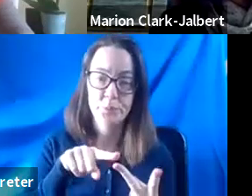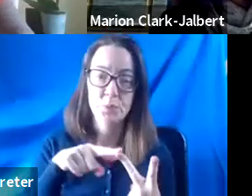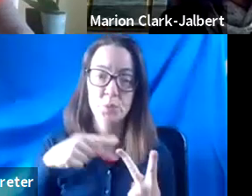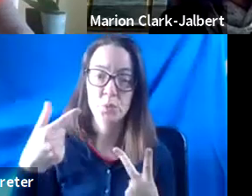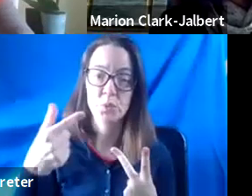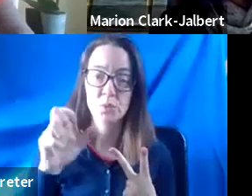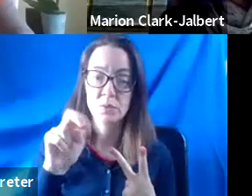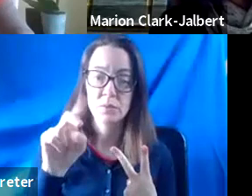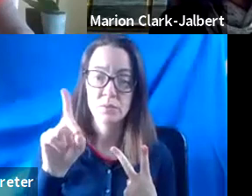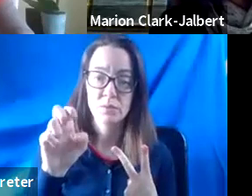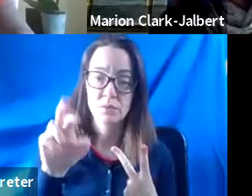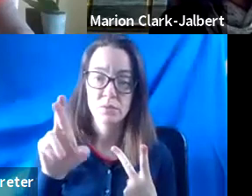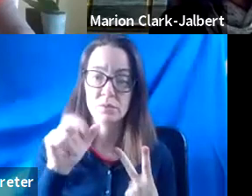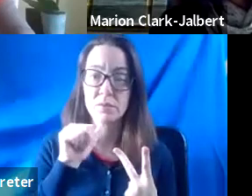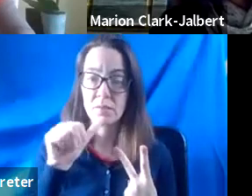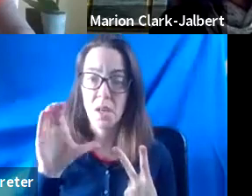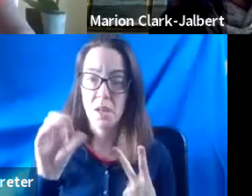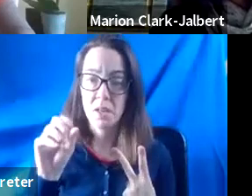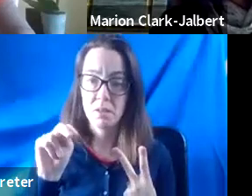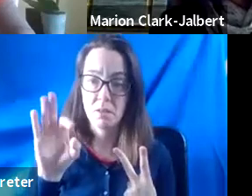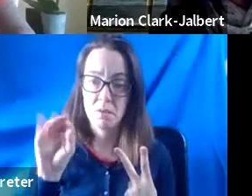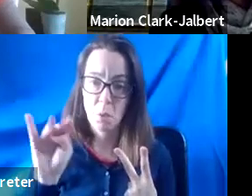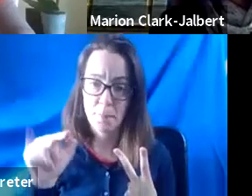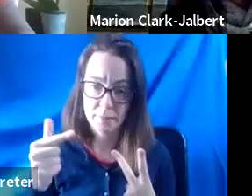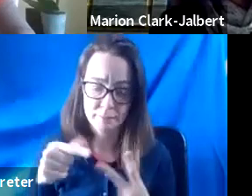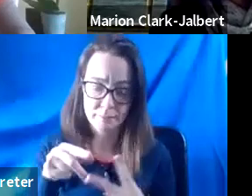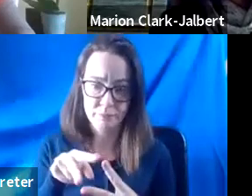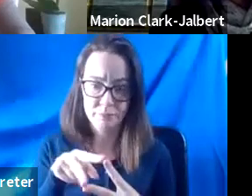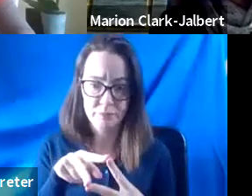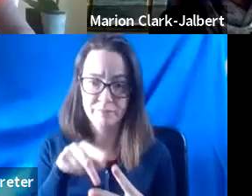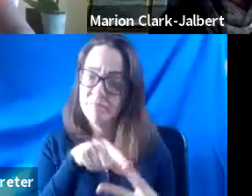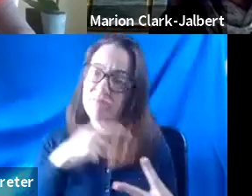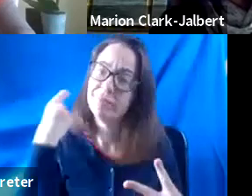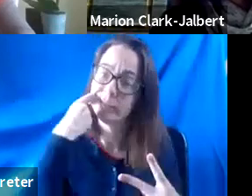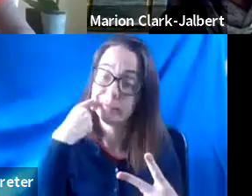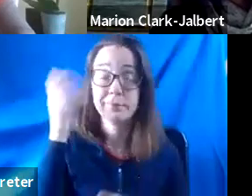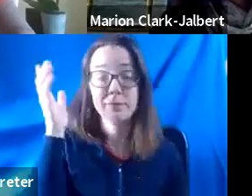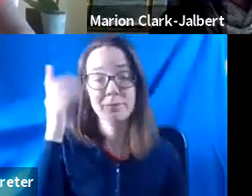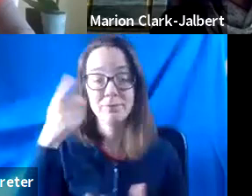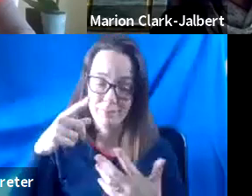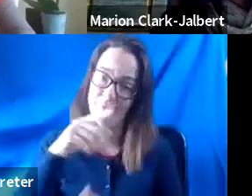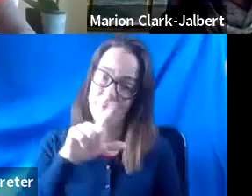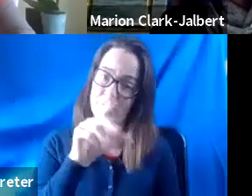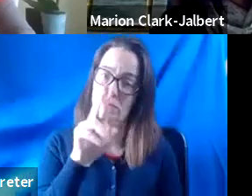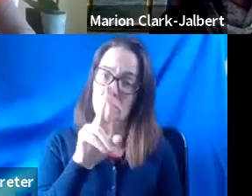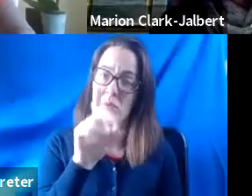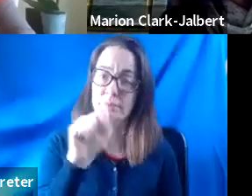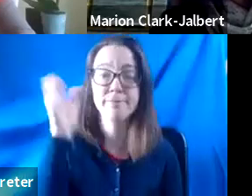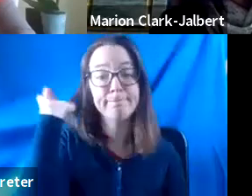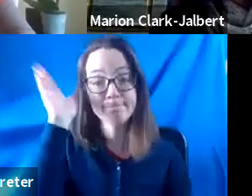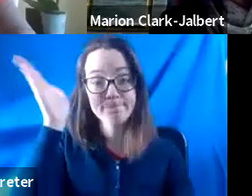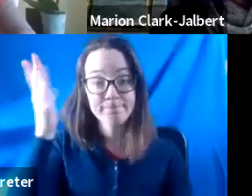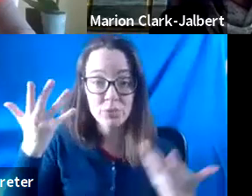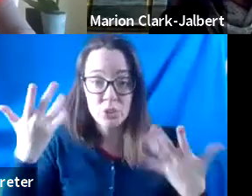addiction disorders. And she's here giving her presentation, and now she just got shot down twice, first by Amy and then by